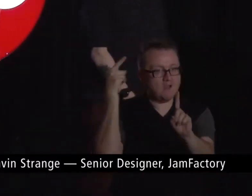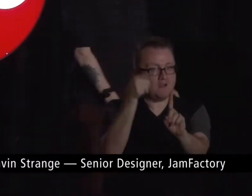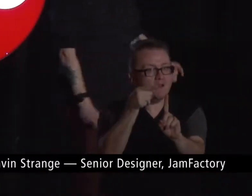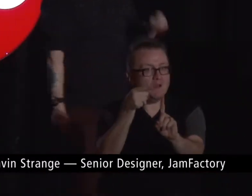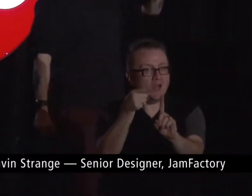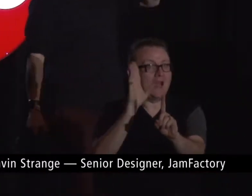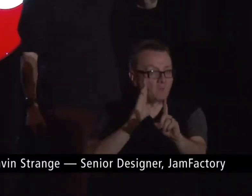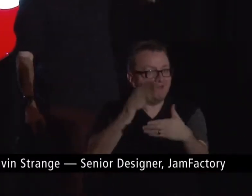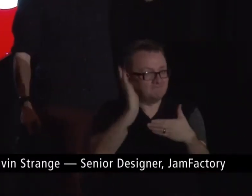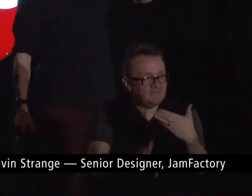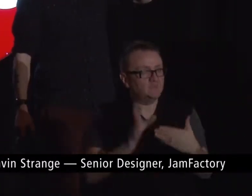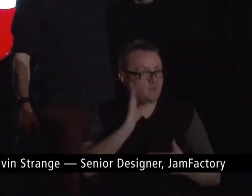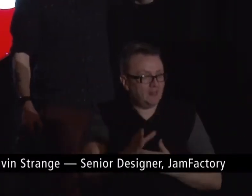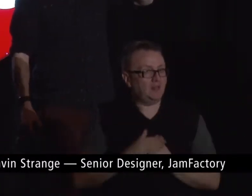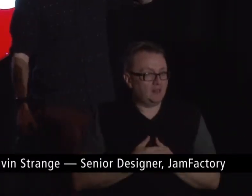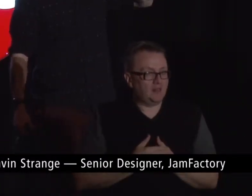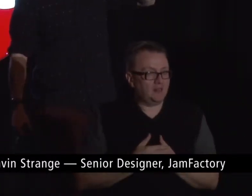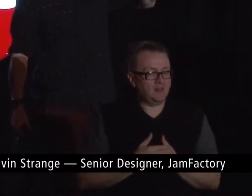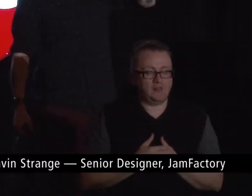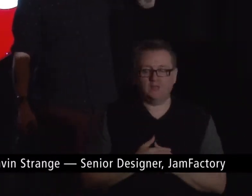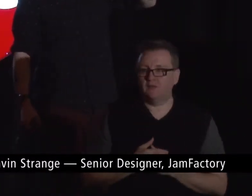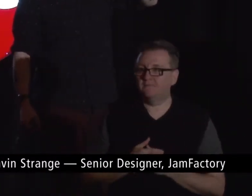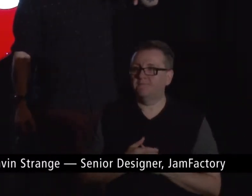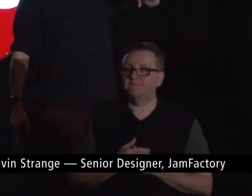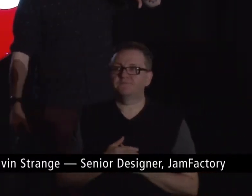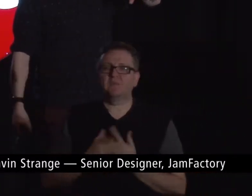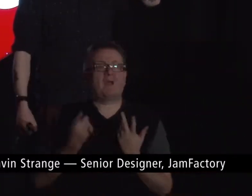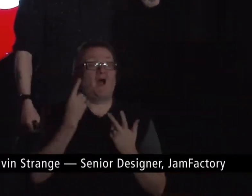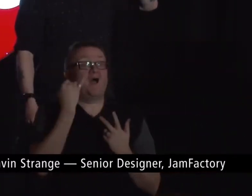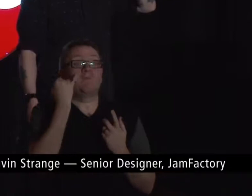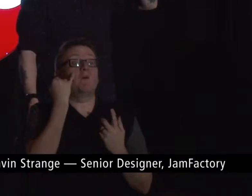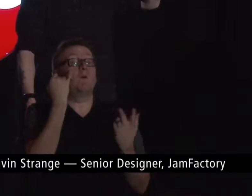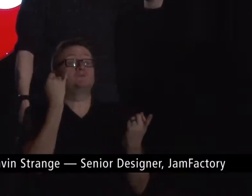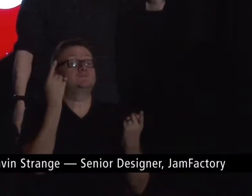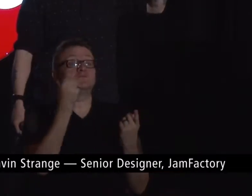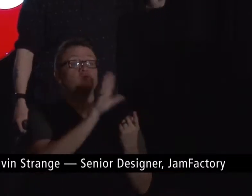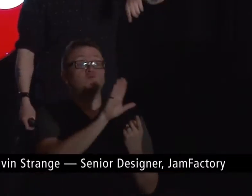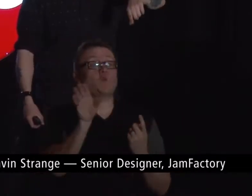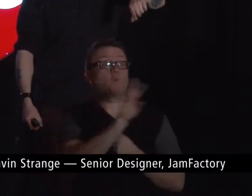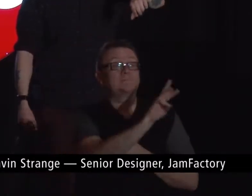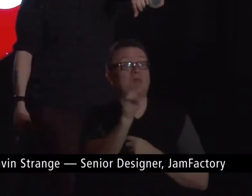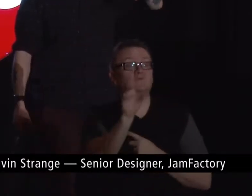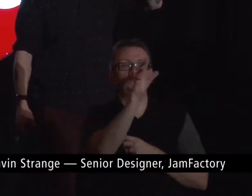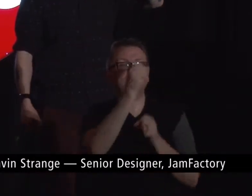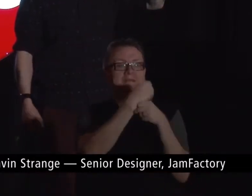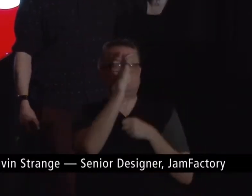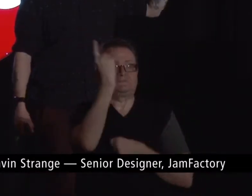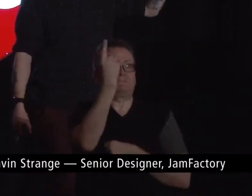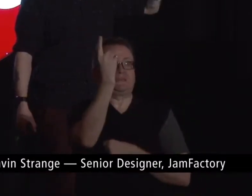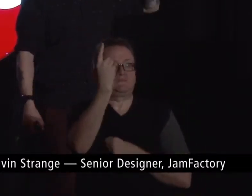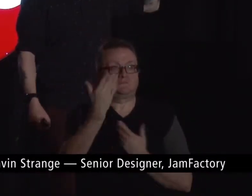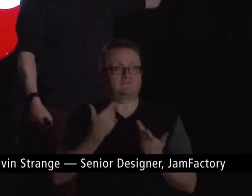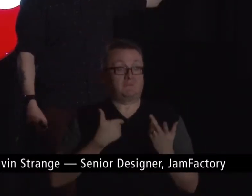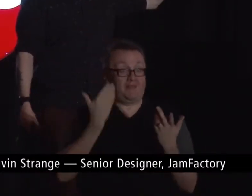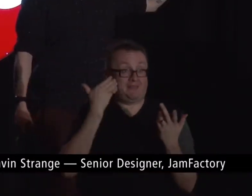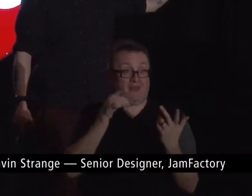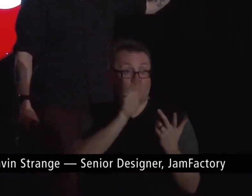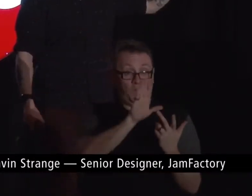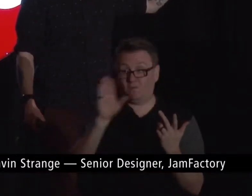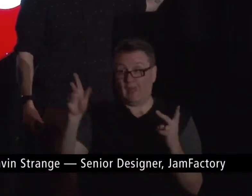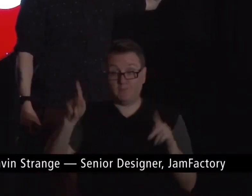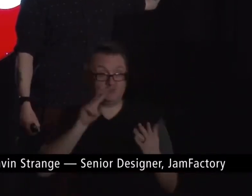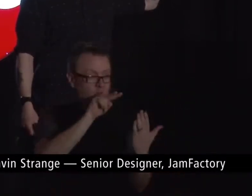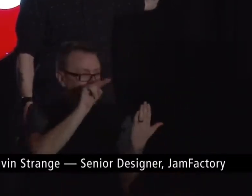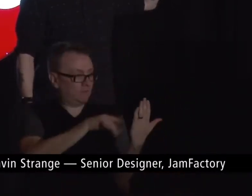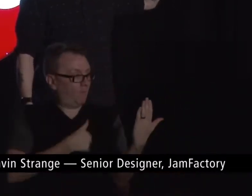So, and then the beautiful thing is, if someone, like, especially goes on your website and sees you did a thing, they don't know that you struggled